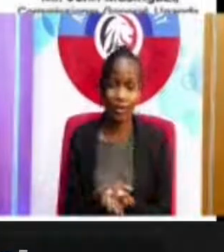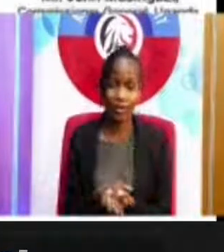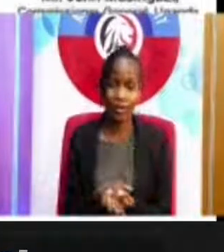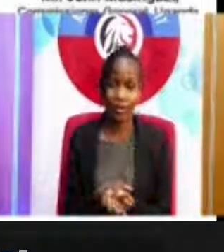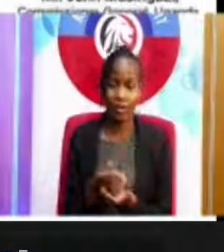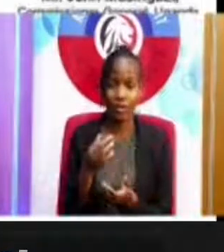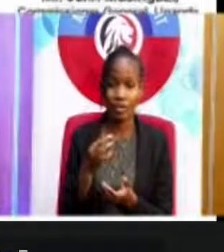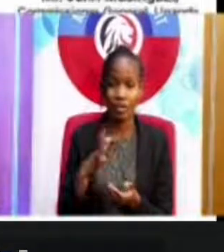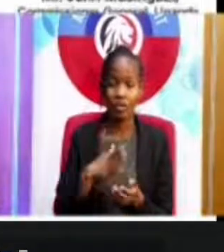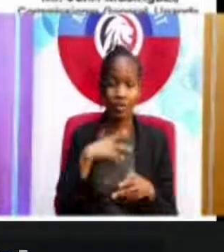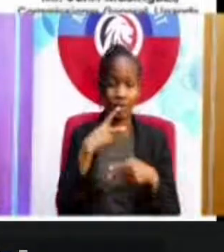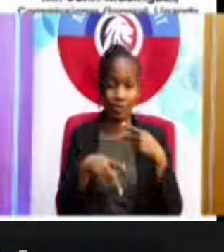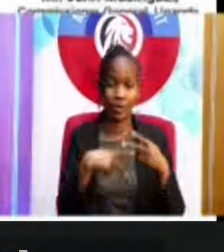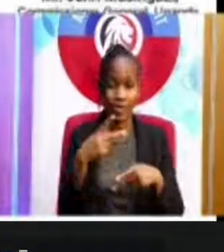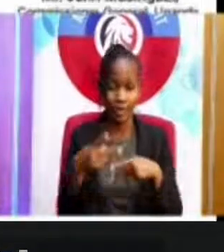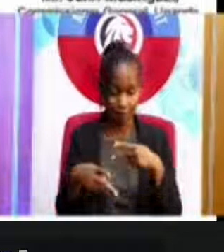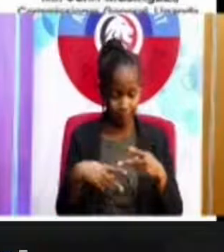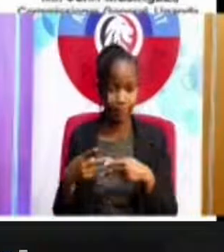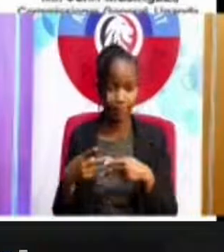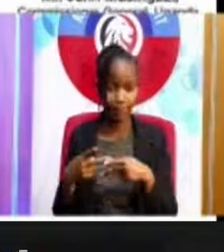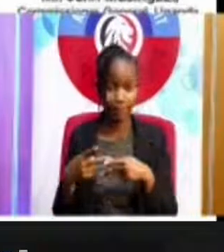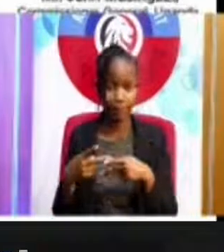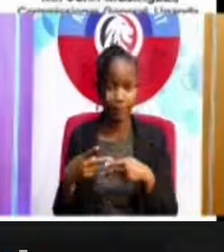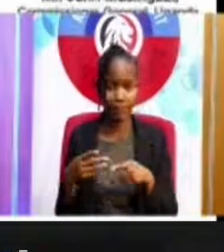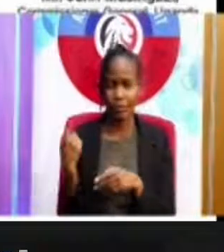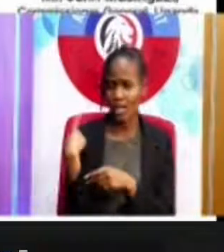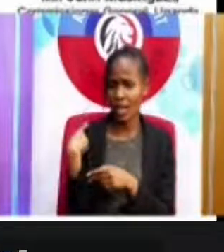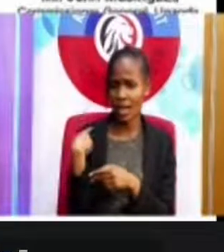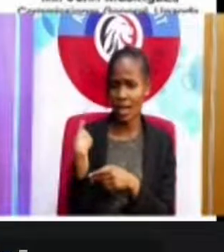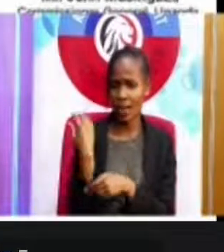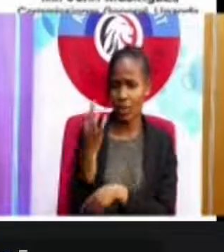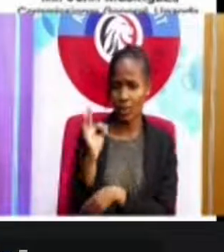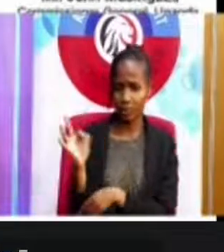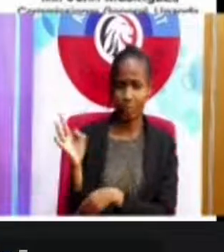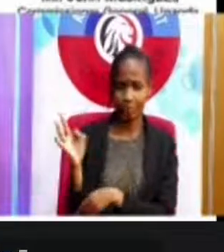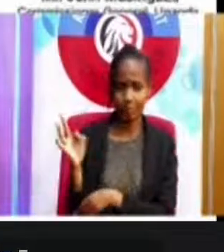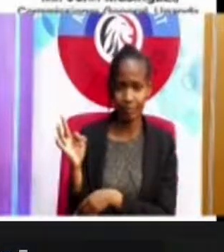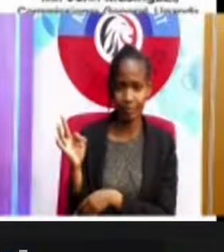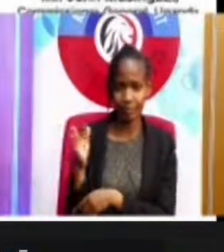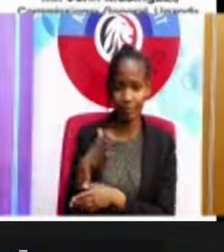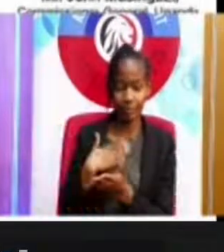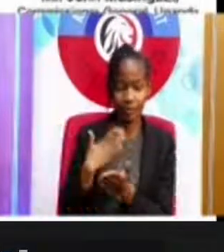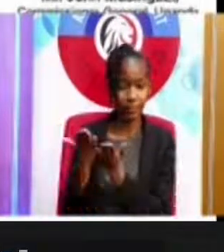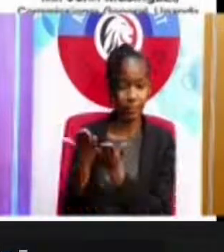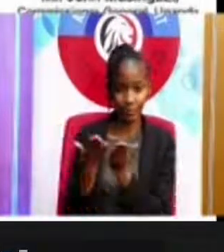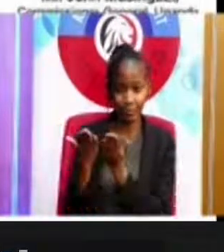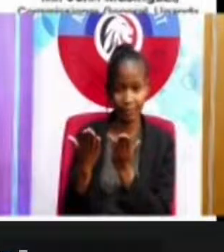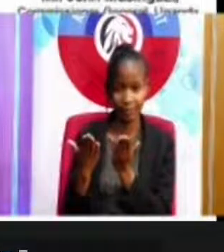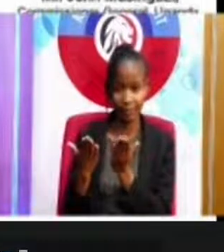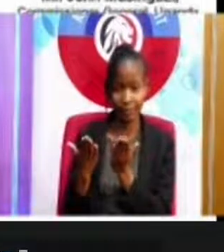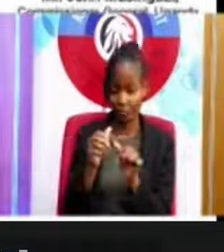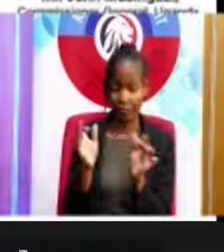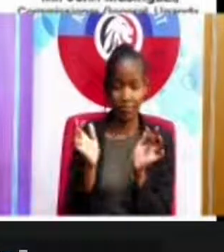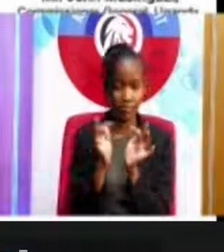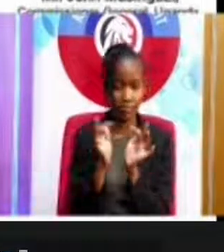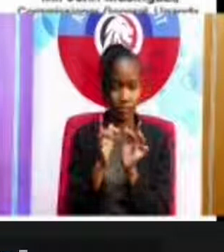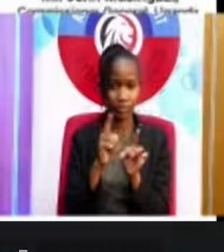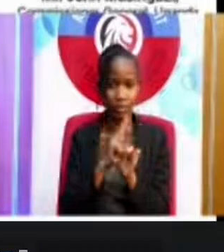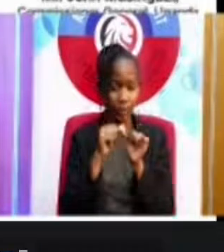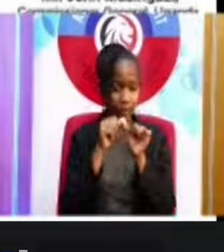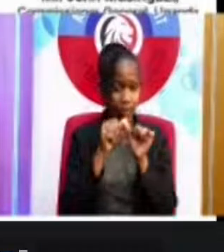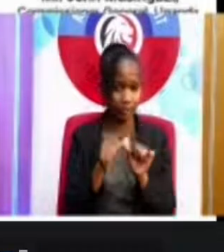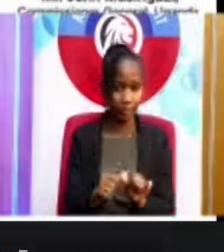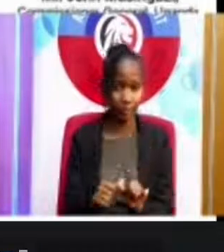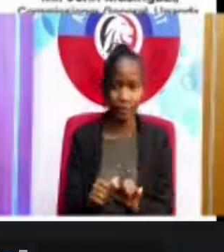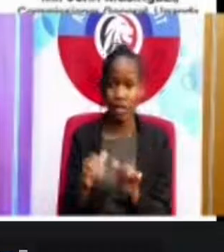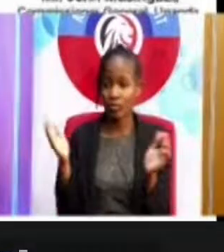processes. Quite a number of our services are already online, but we are continuing to enhance this so that